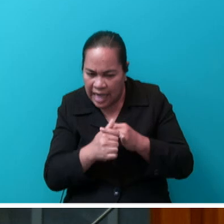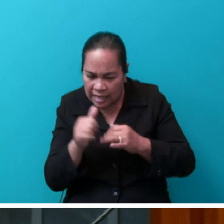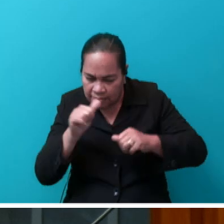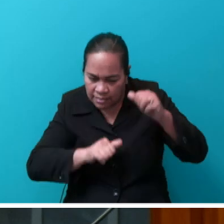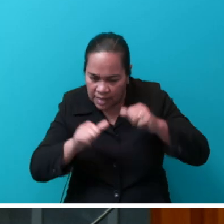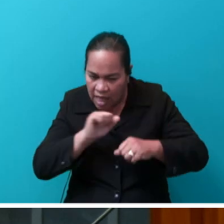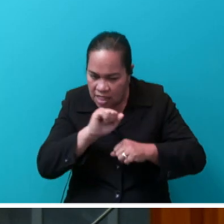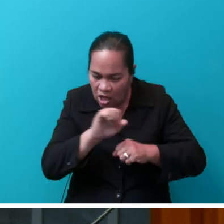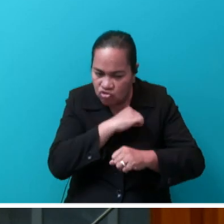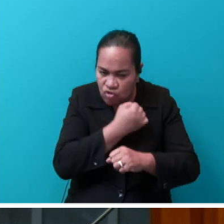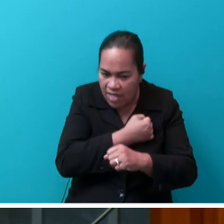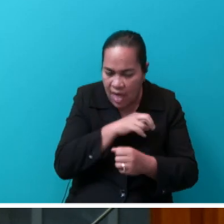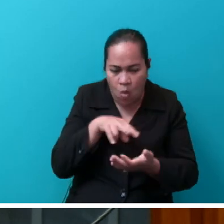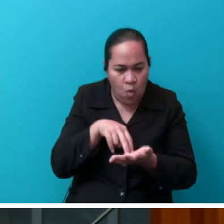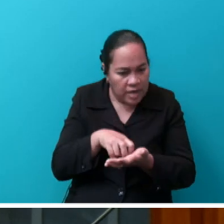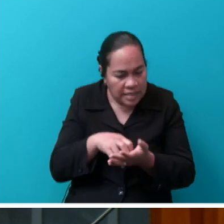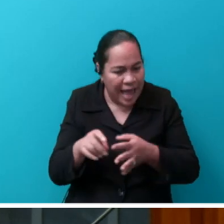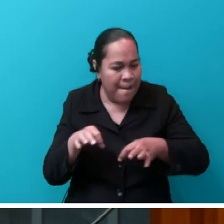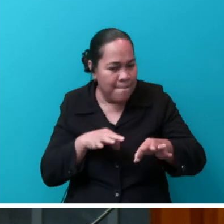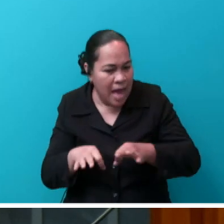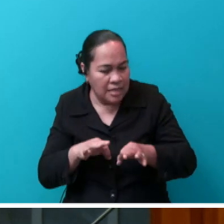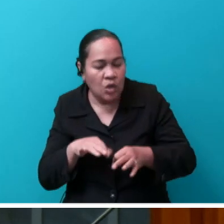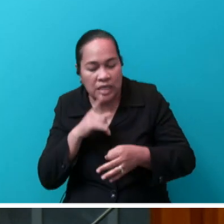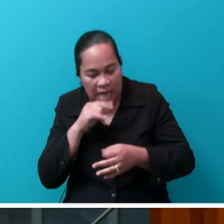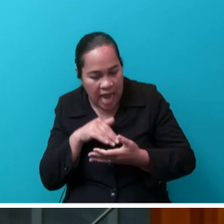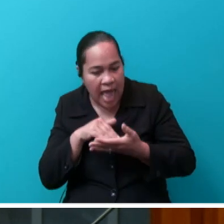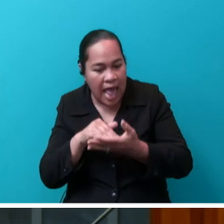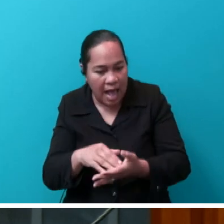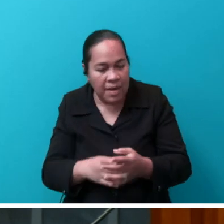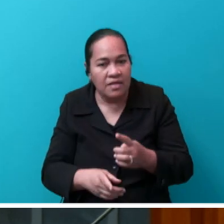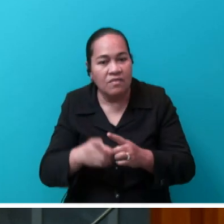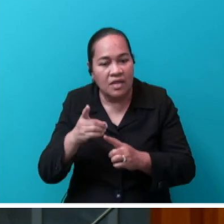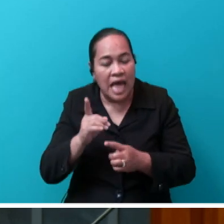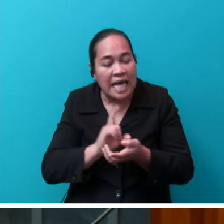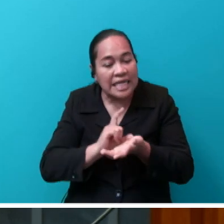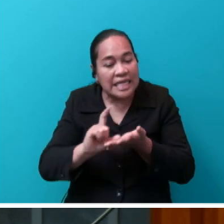their weaknesses, and plans which will assist in the development of a clear career